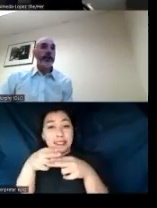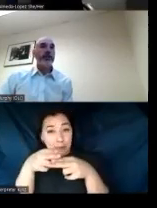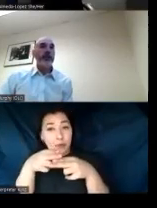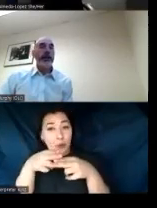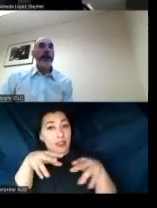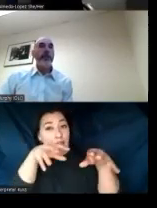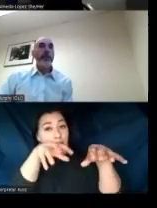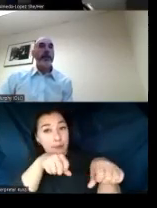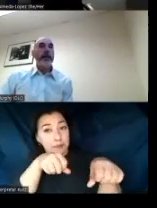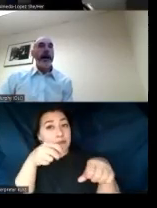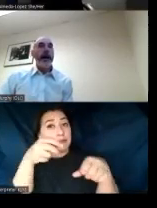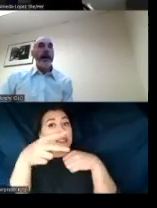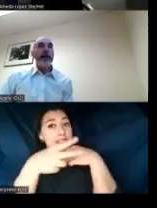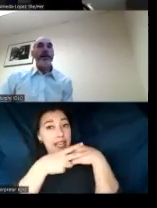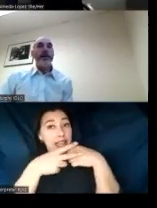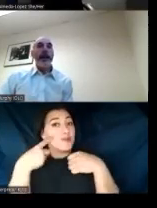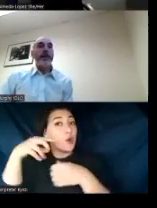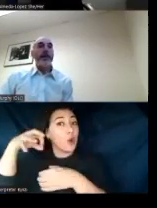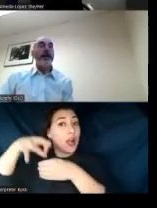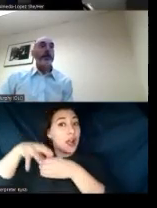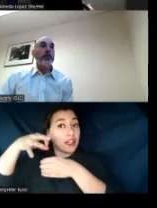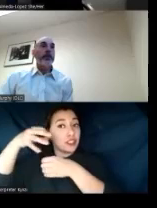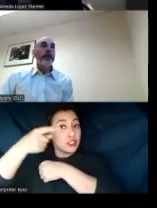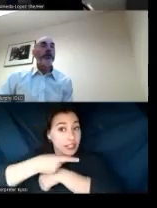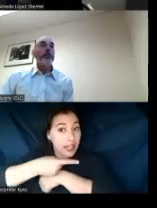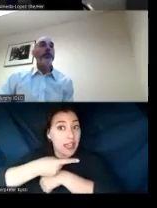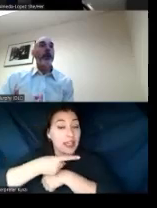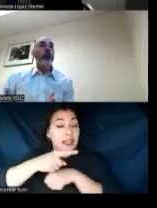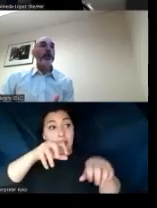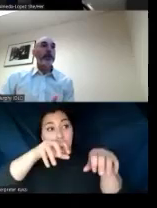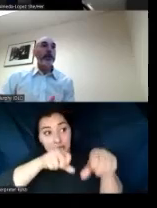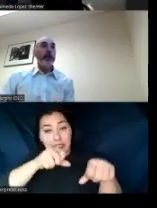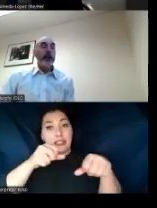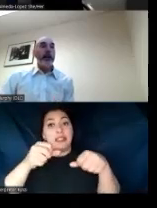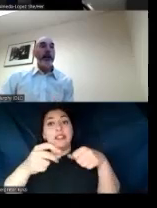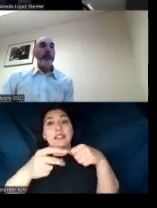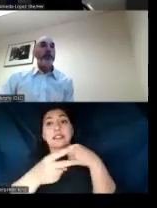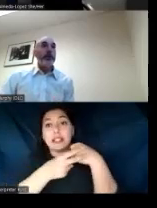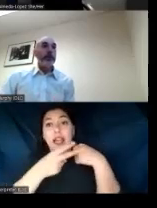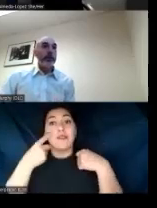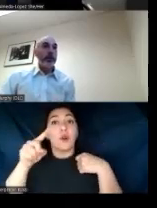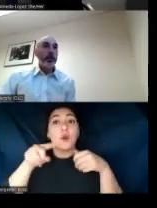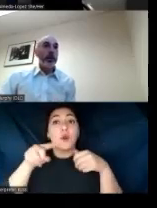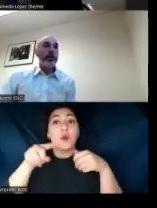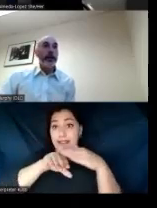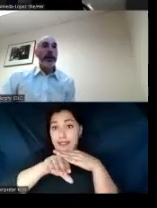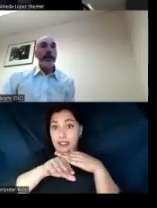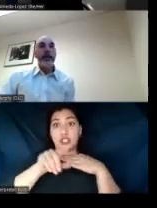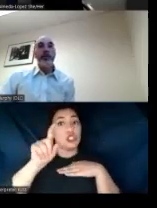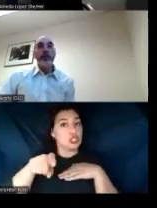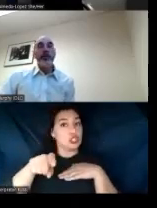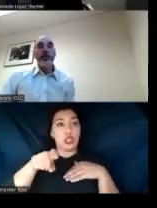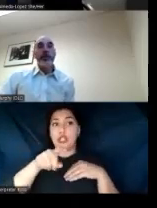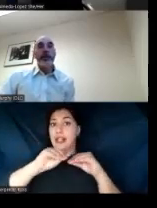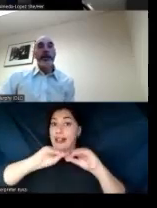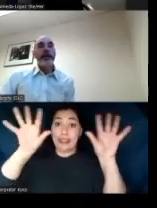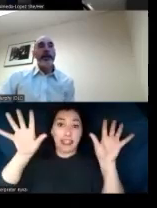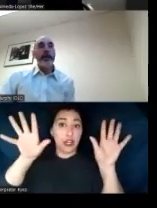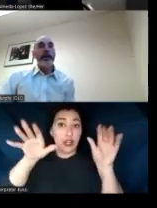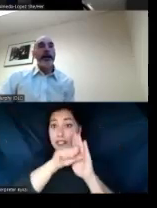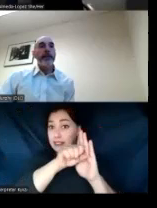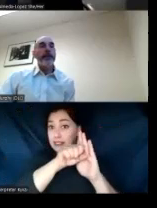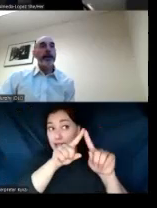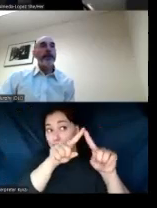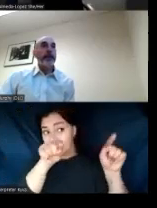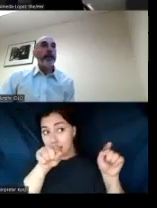for election day as accessible. It should be marked. Should be clearly marked, and it should be